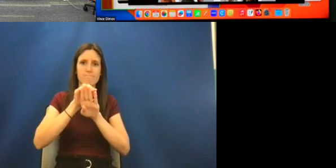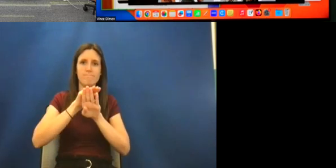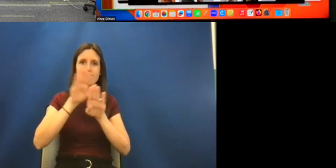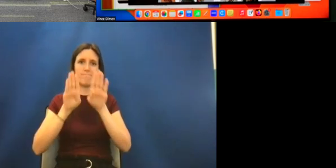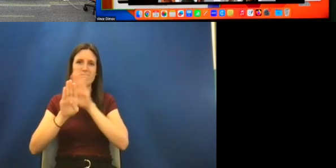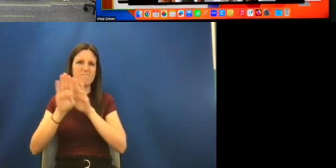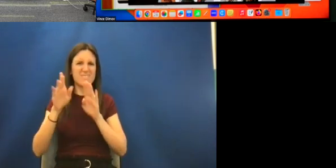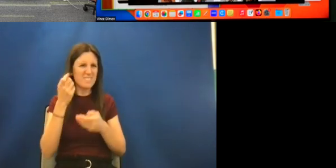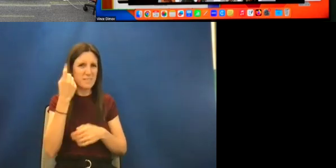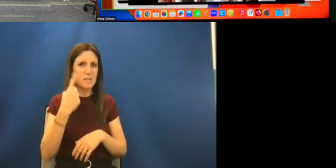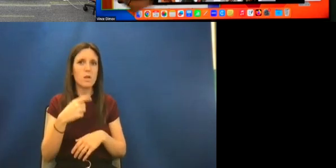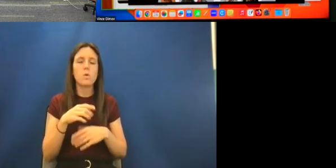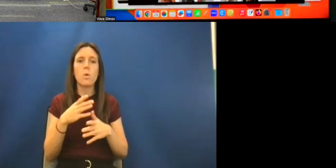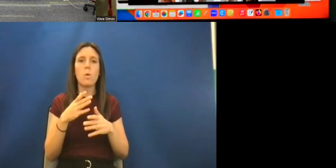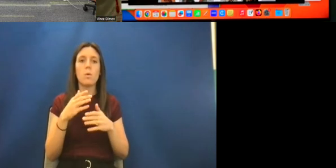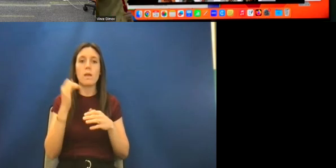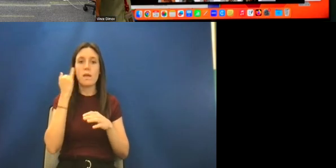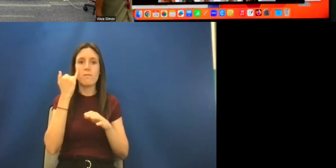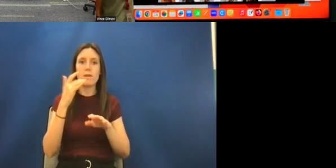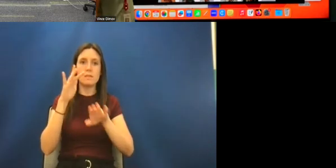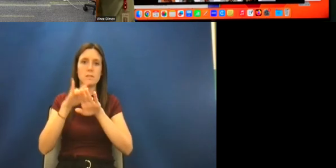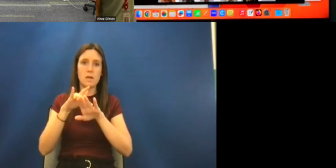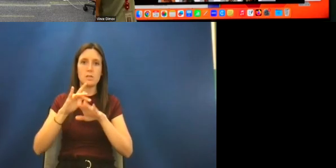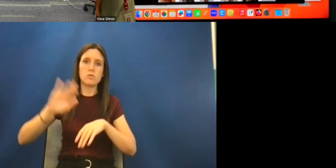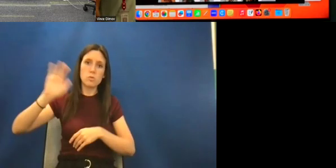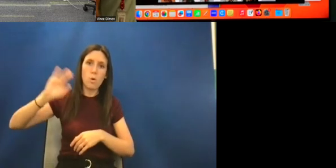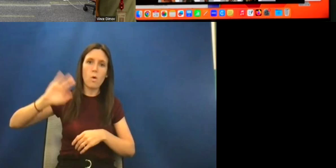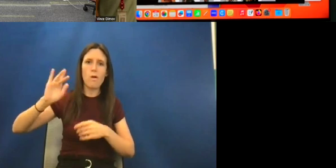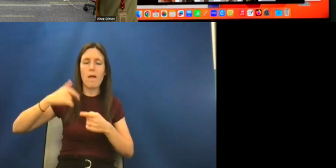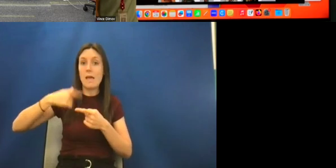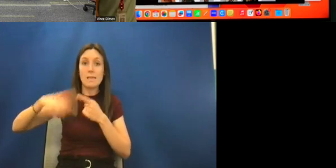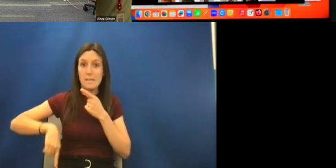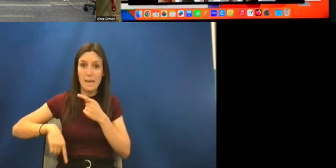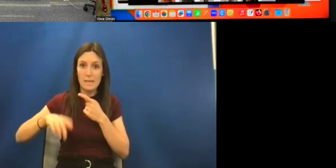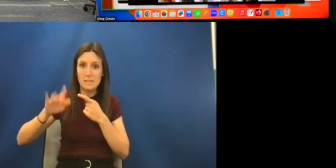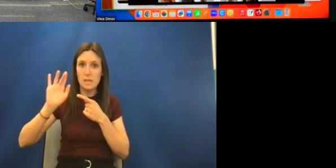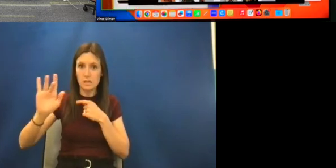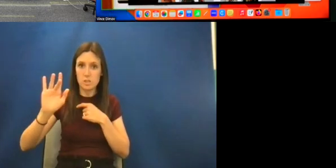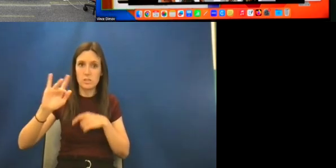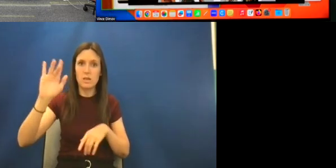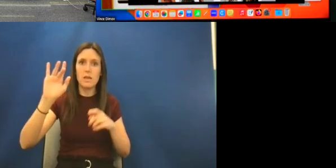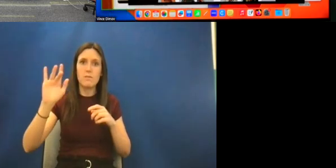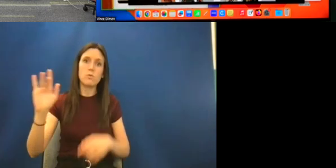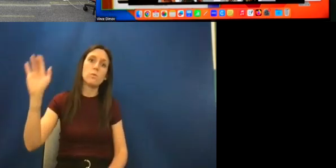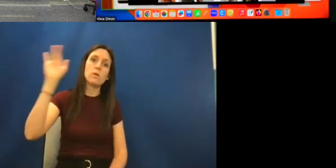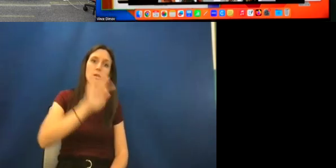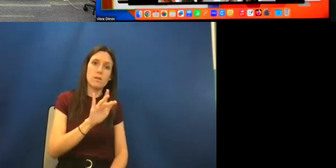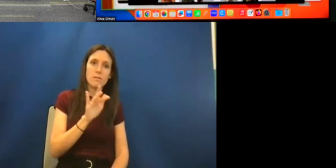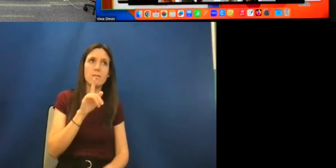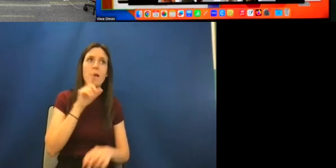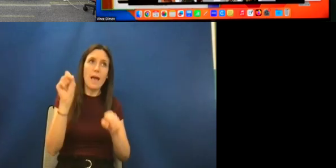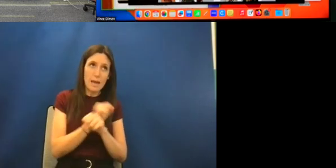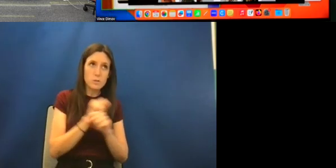Does that make sense? So if I try to like touch on here and scroll on my Wakelet thing, I can't touch that. I have to do it through the